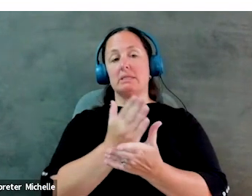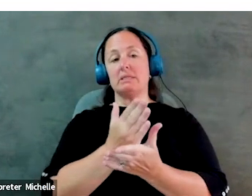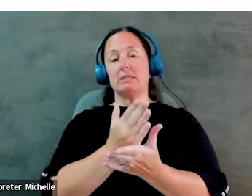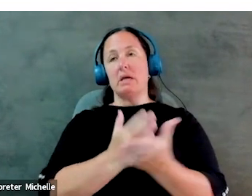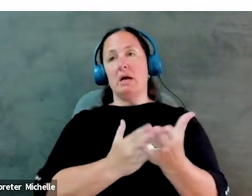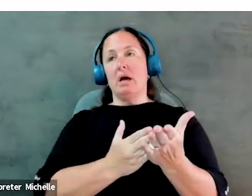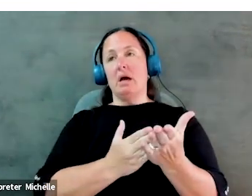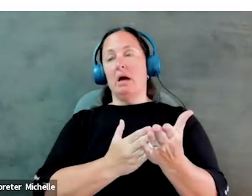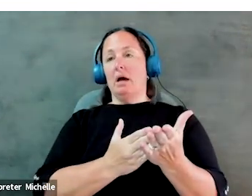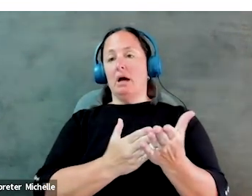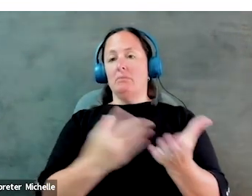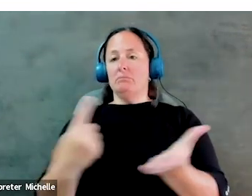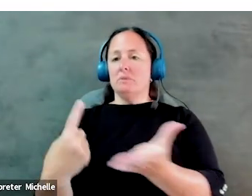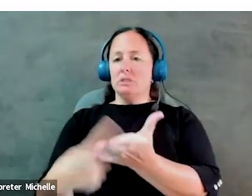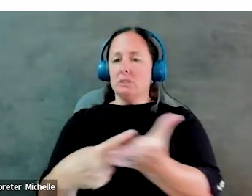some